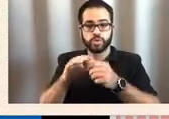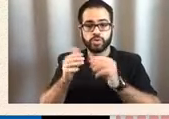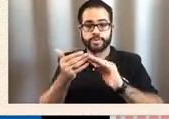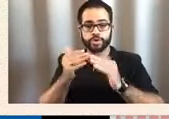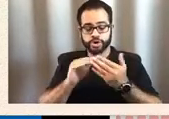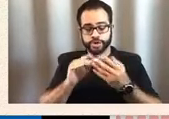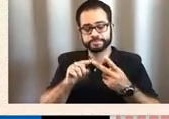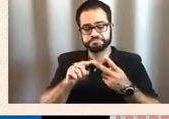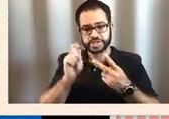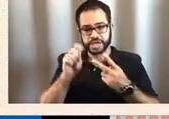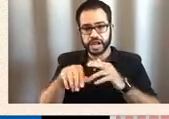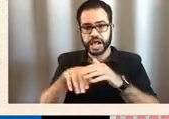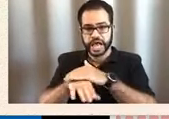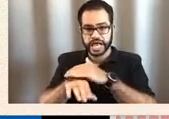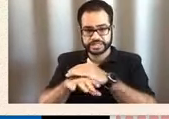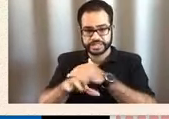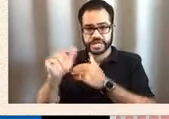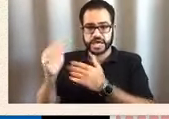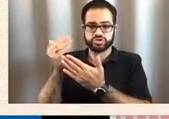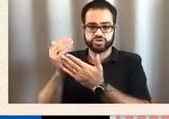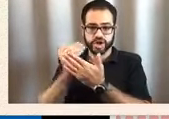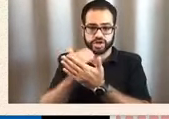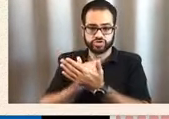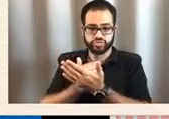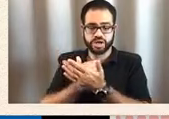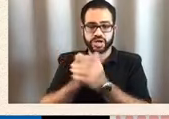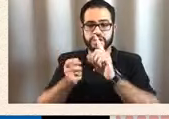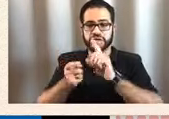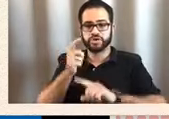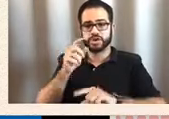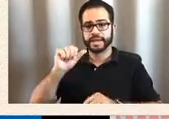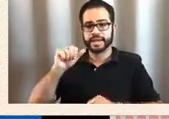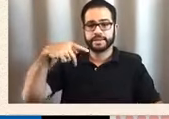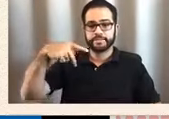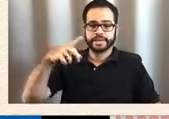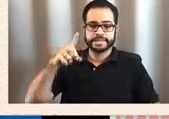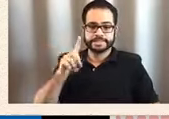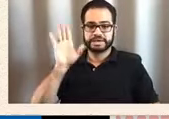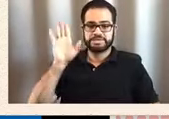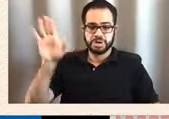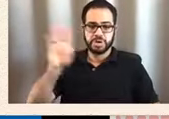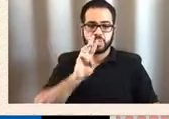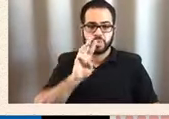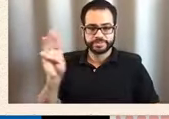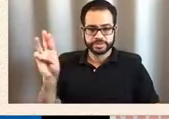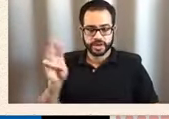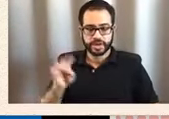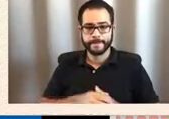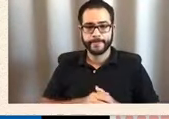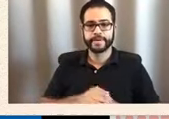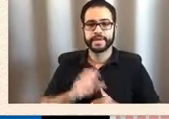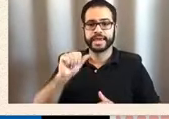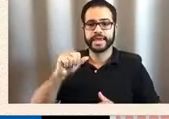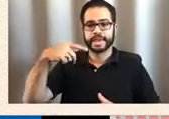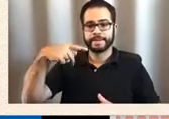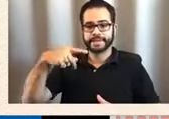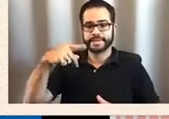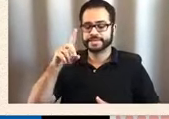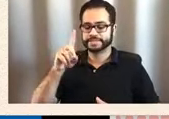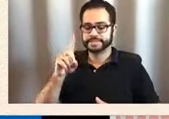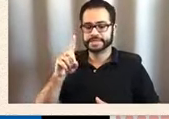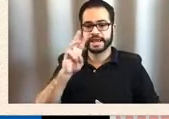directory from APD's website. APD's website is